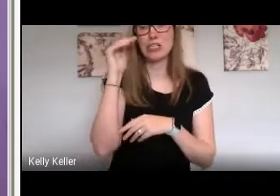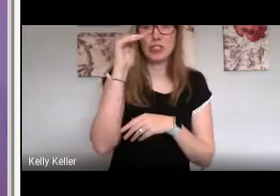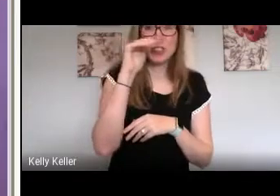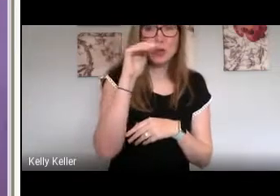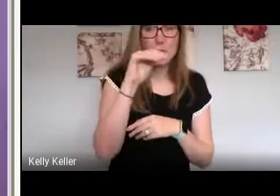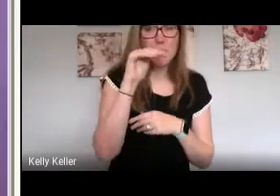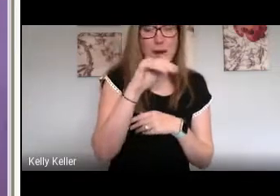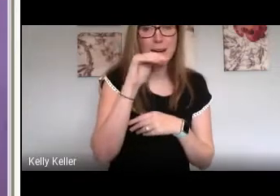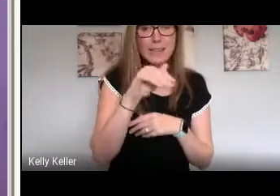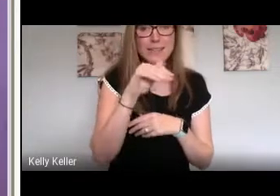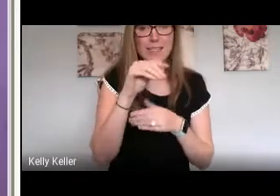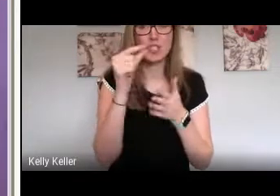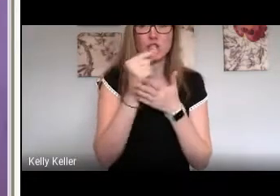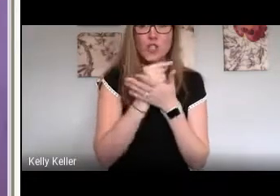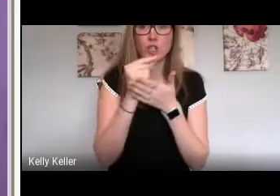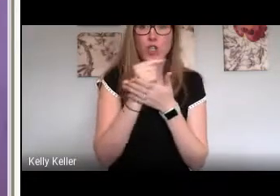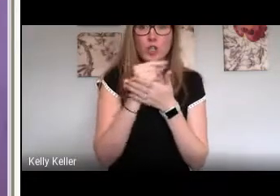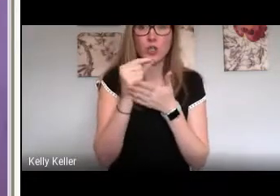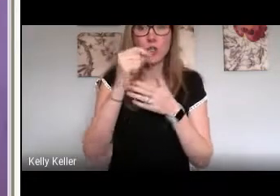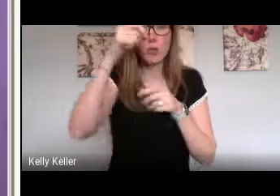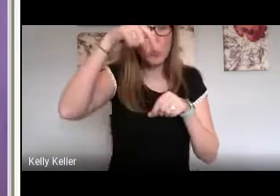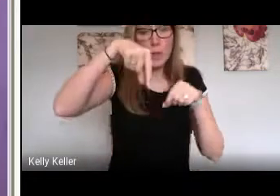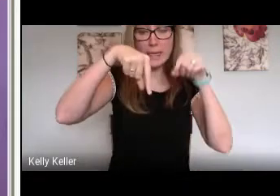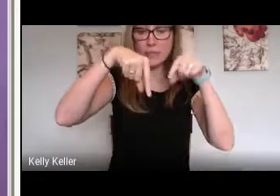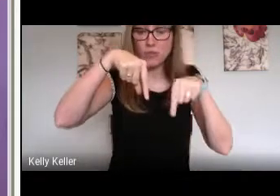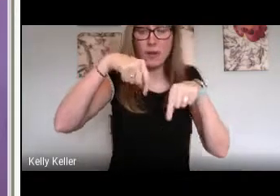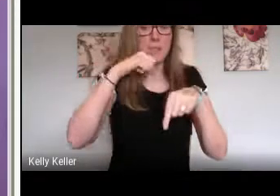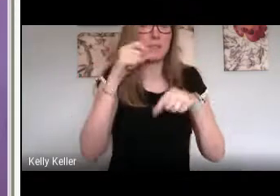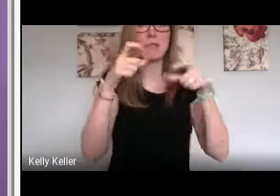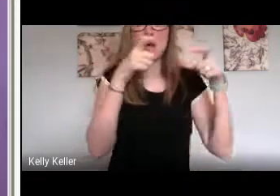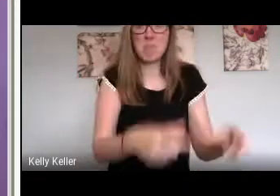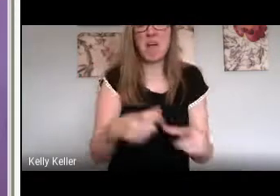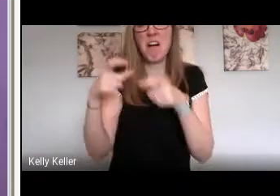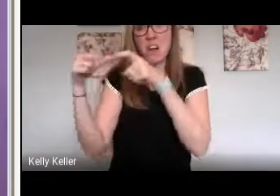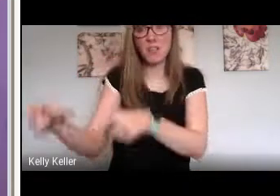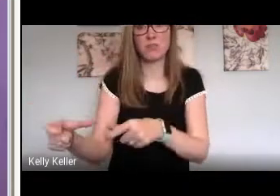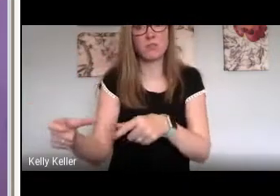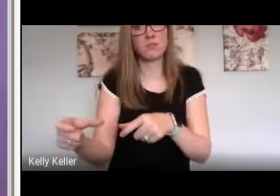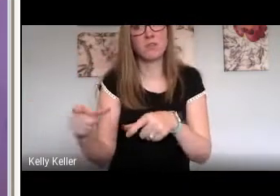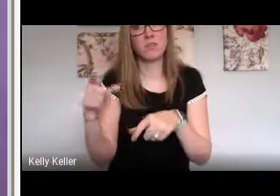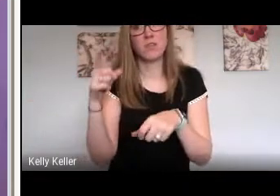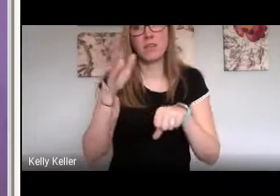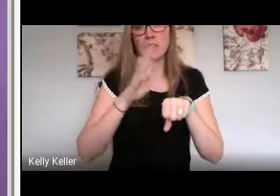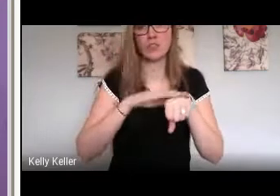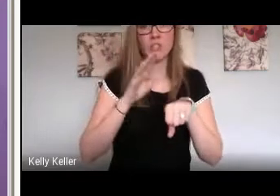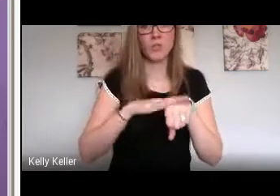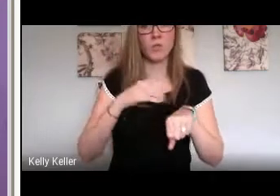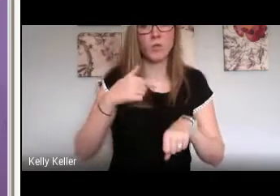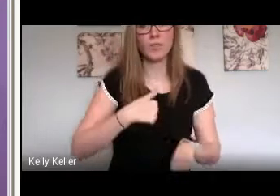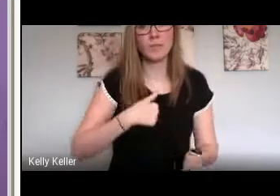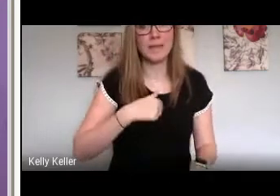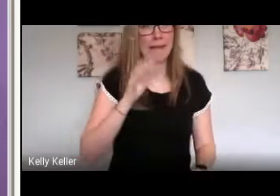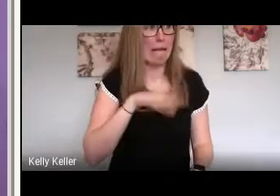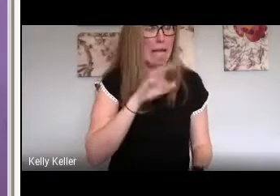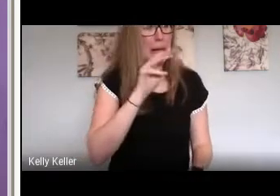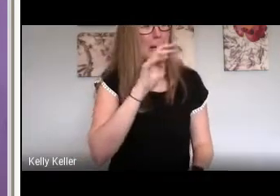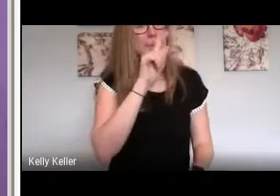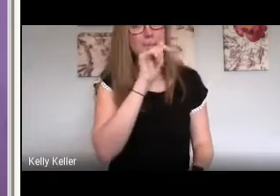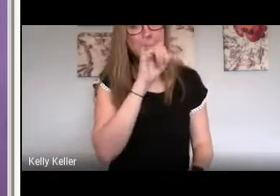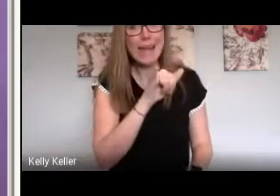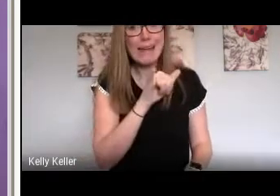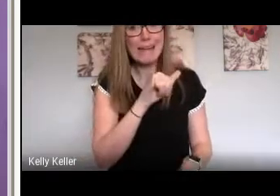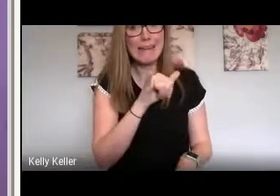she reminds us glue raindrops not puddles and she warns me